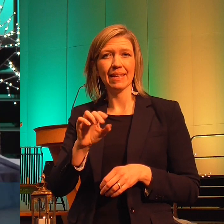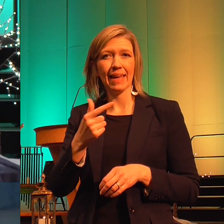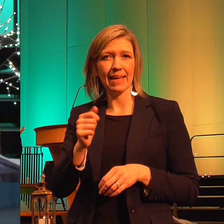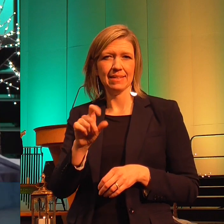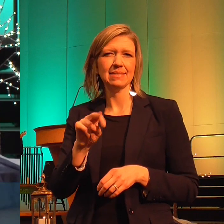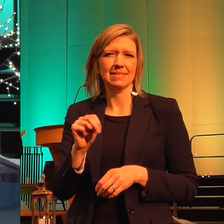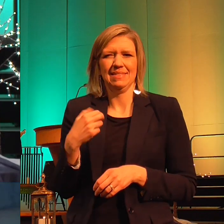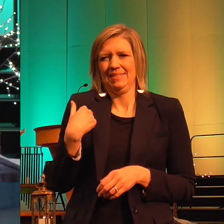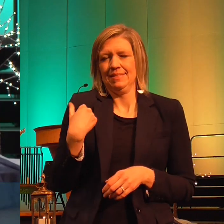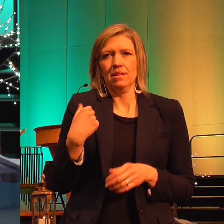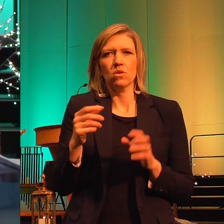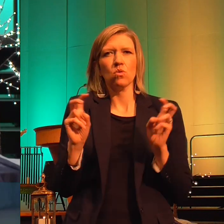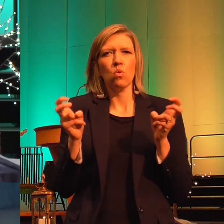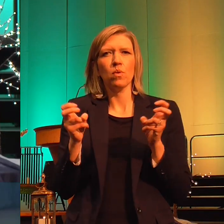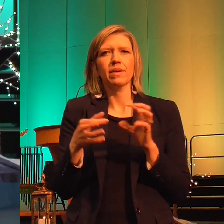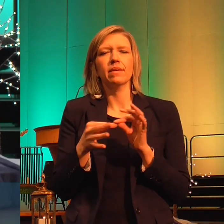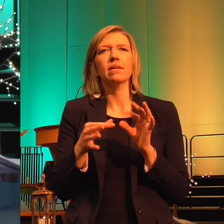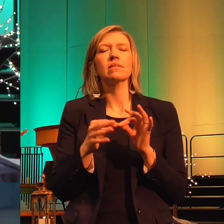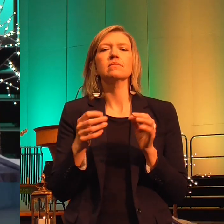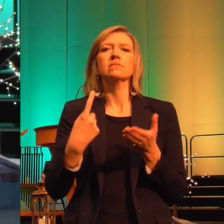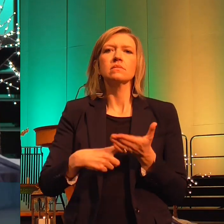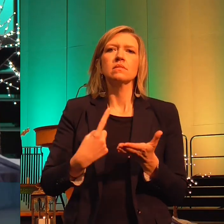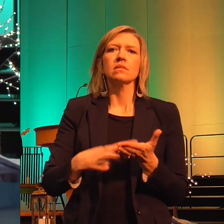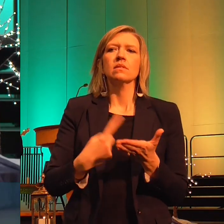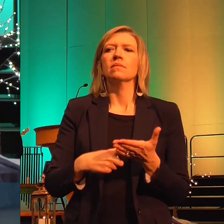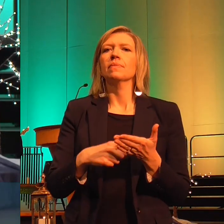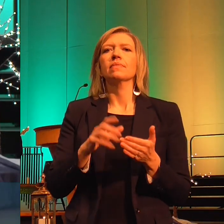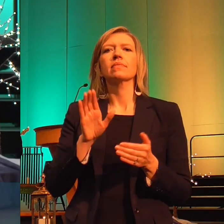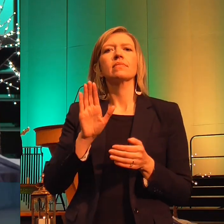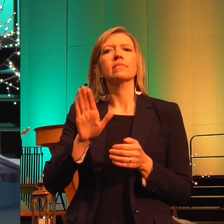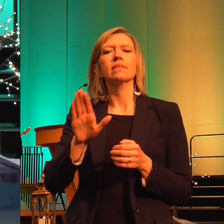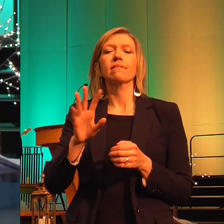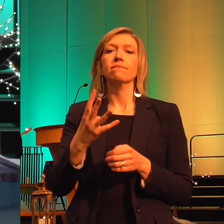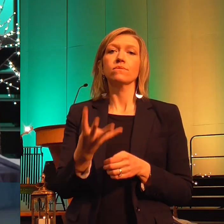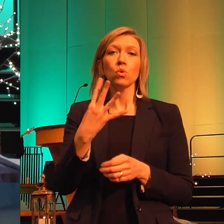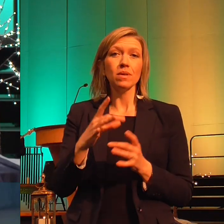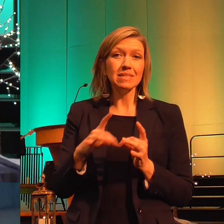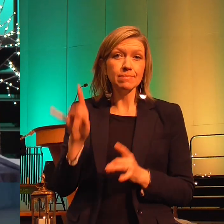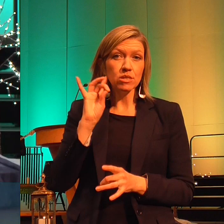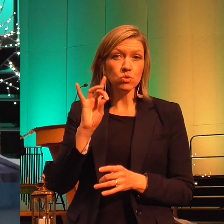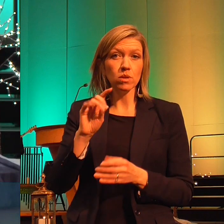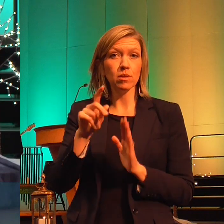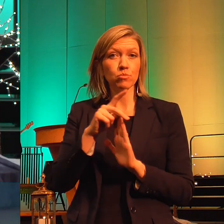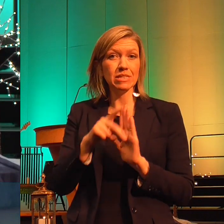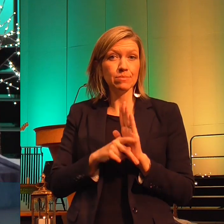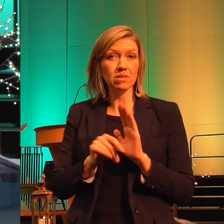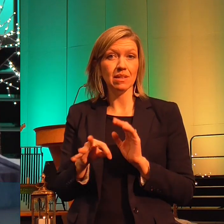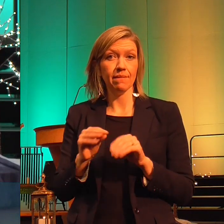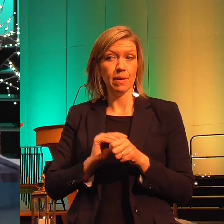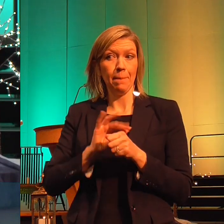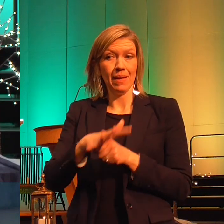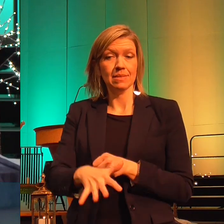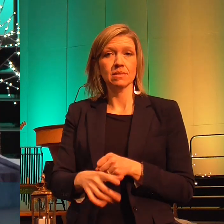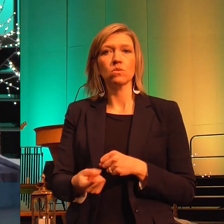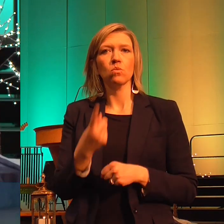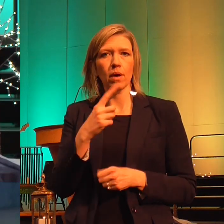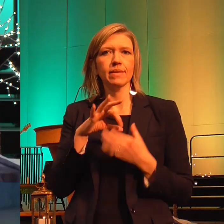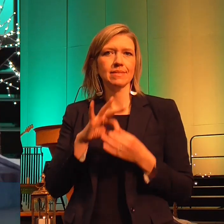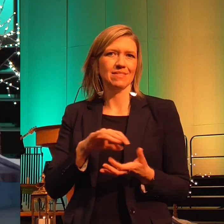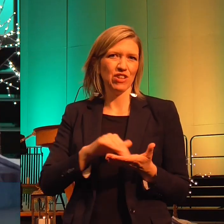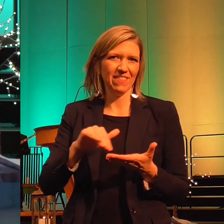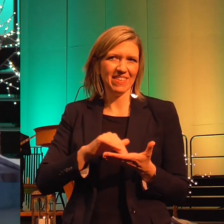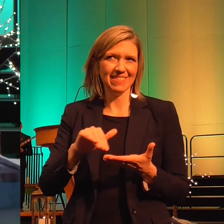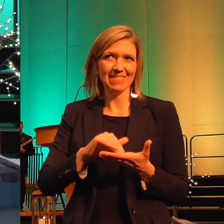talks a lot in her work. She has four spiritual principles of abundance, and one of them is forgiveness. And she talks about